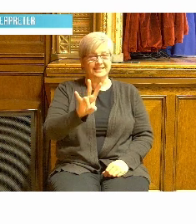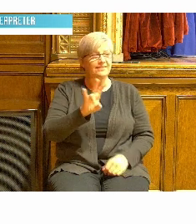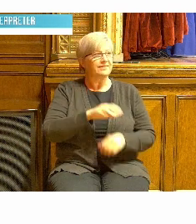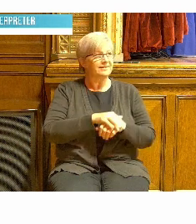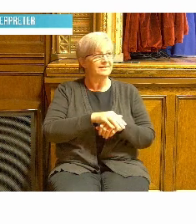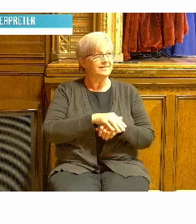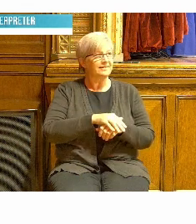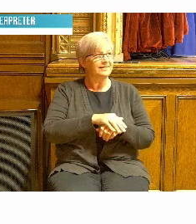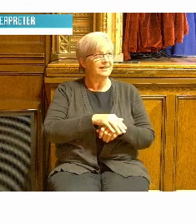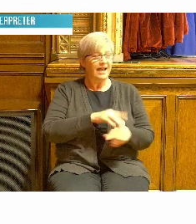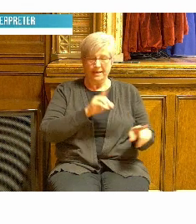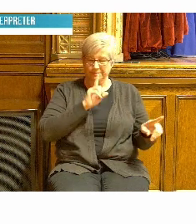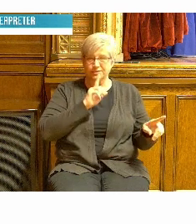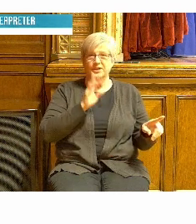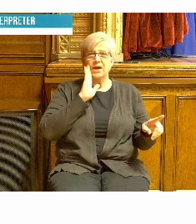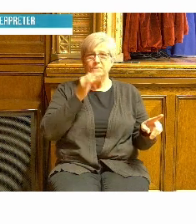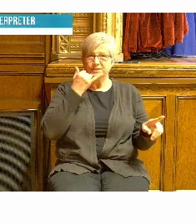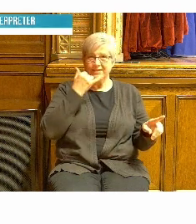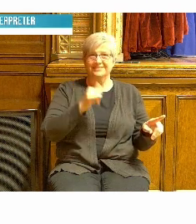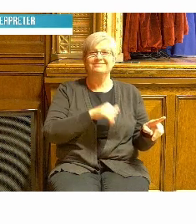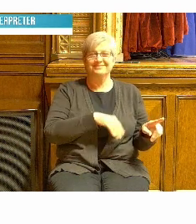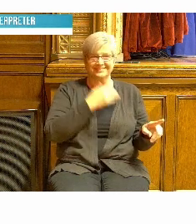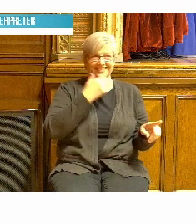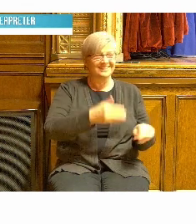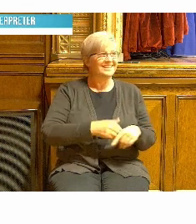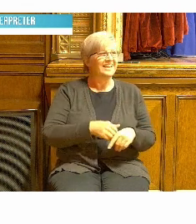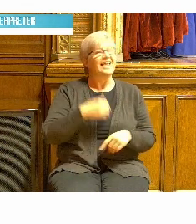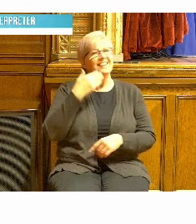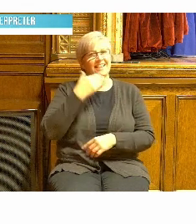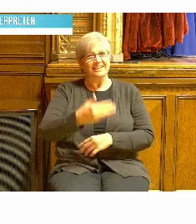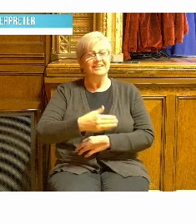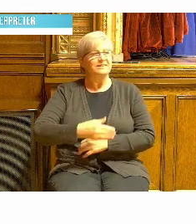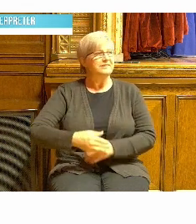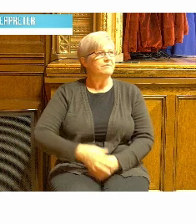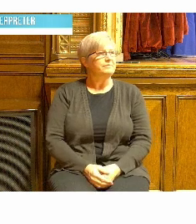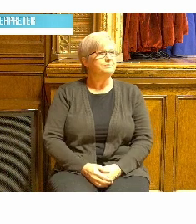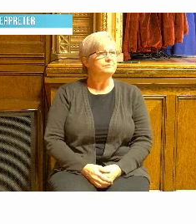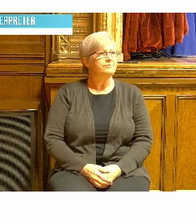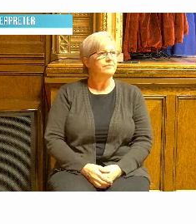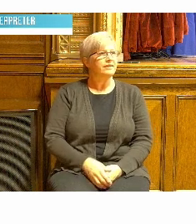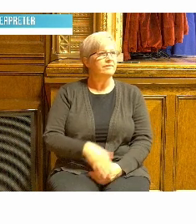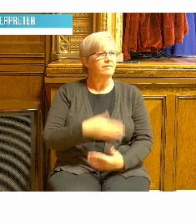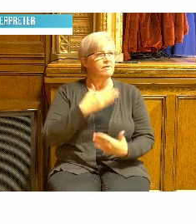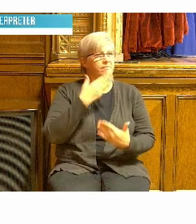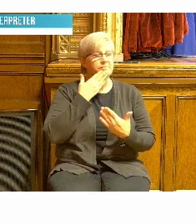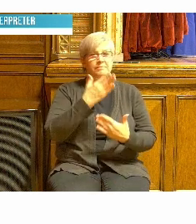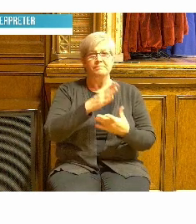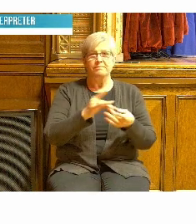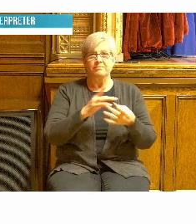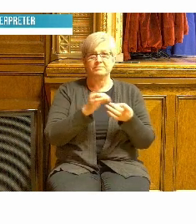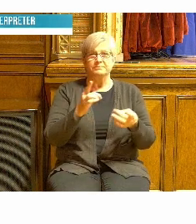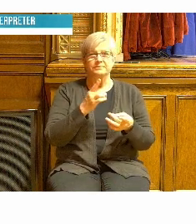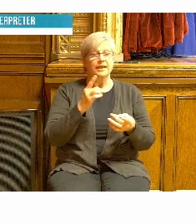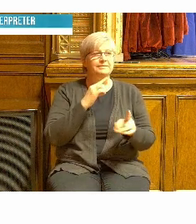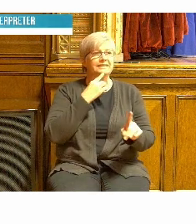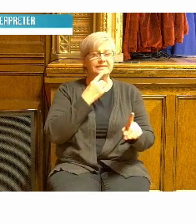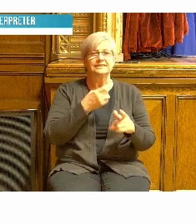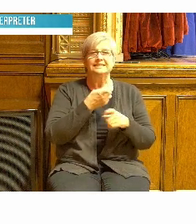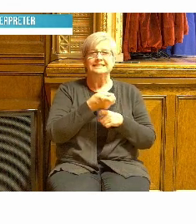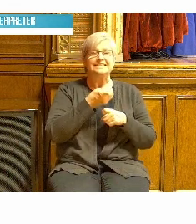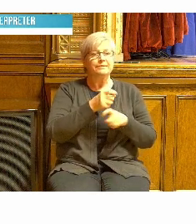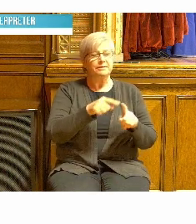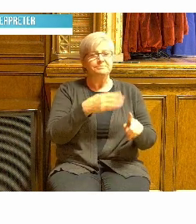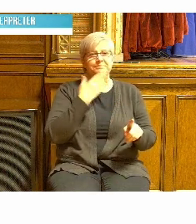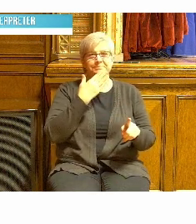518-473-3997. I'm sure I will do that. Thank you. Thank you. We are grateful for your testimony in all seriousness. Next, we want to